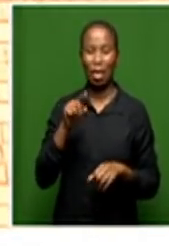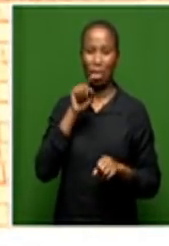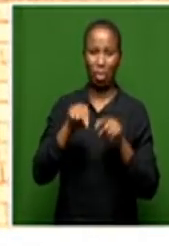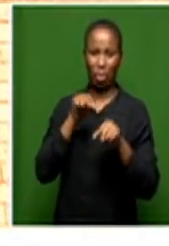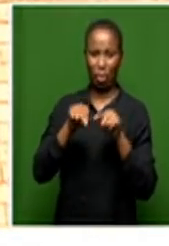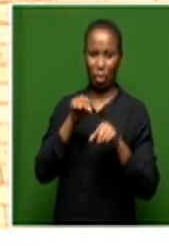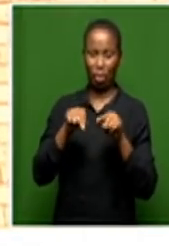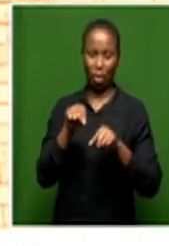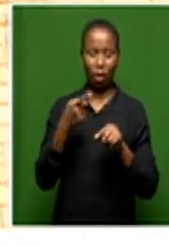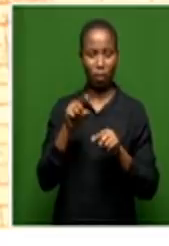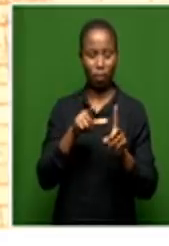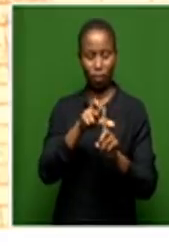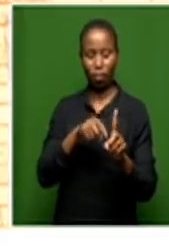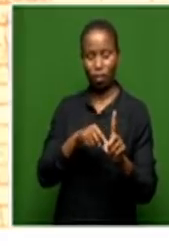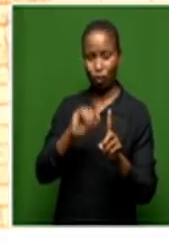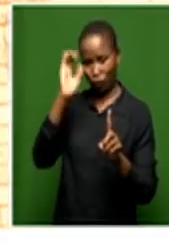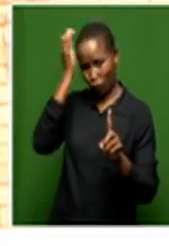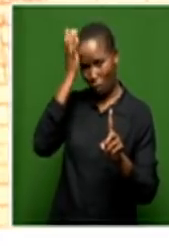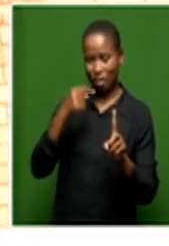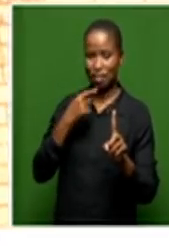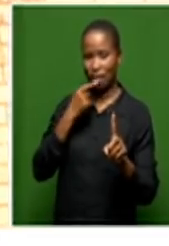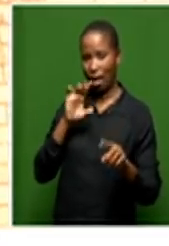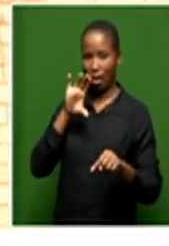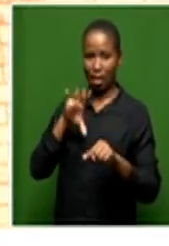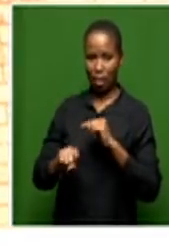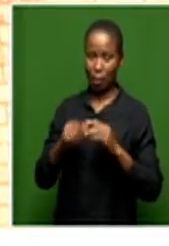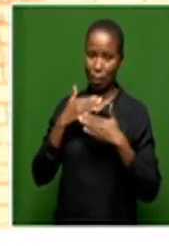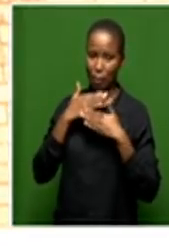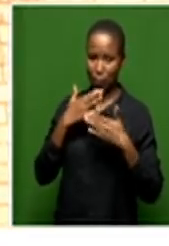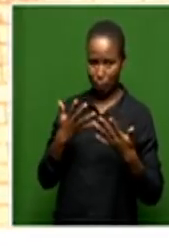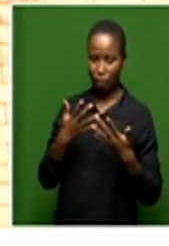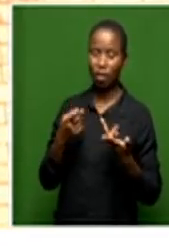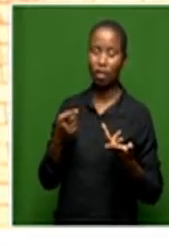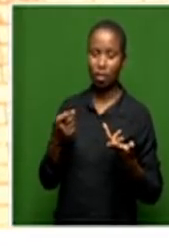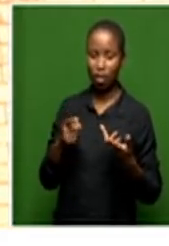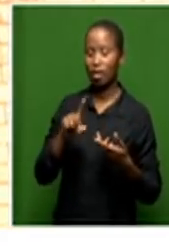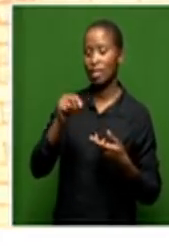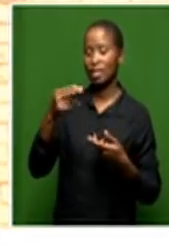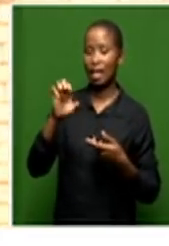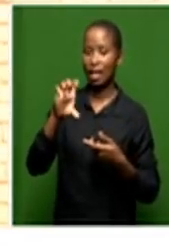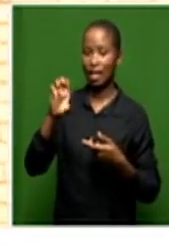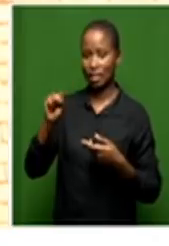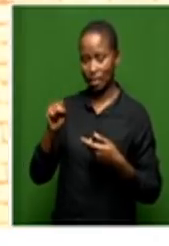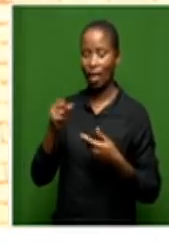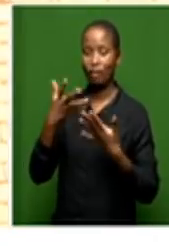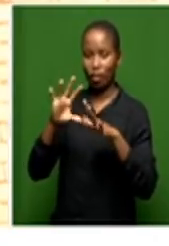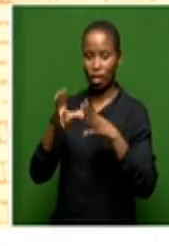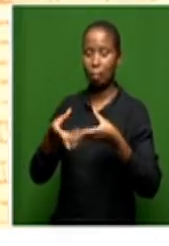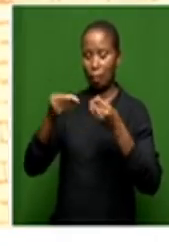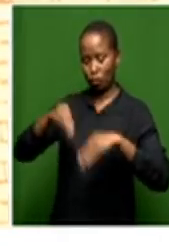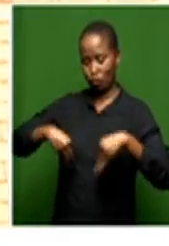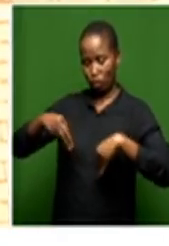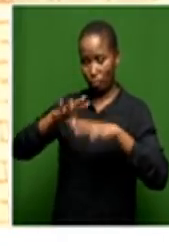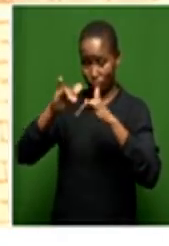allegations against him, that it's unfounded, that him and Thales were in corruption charges. You would note, if you've been following